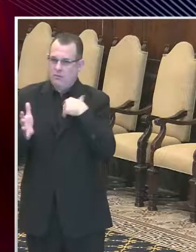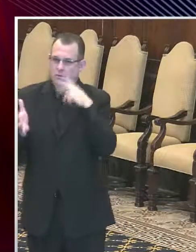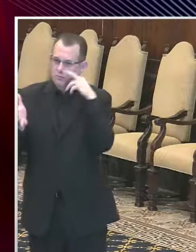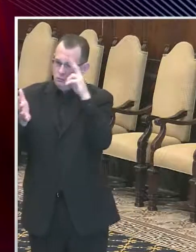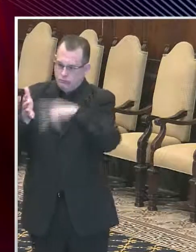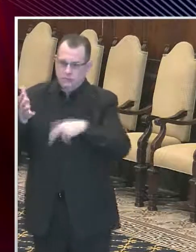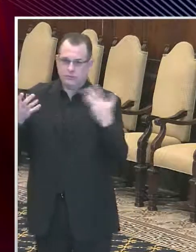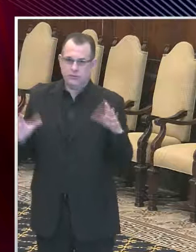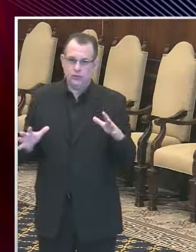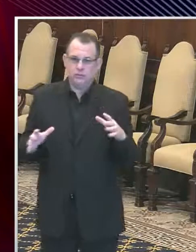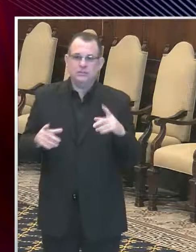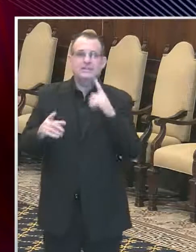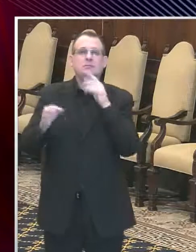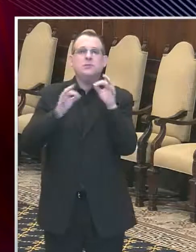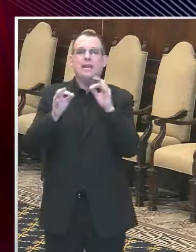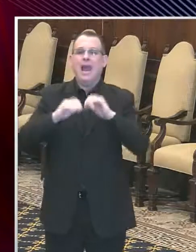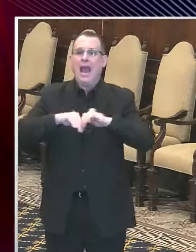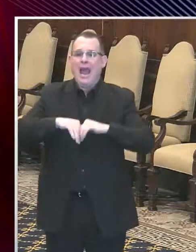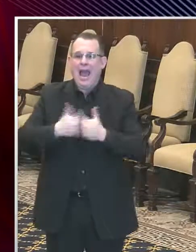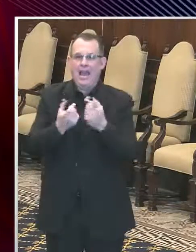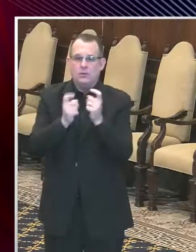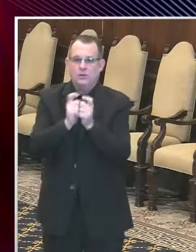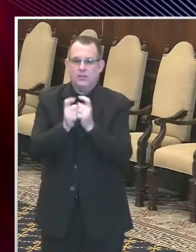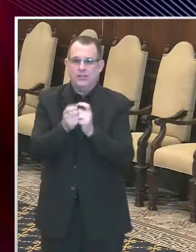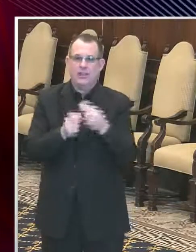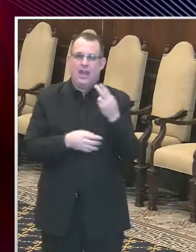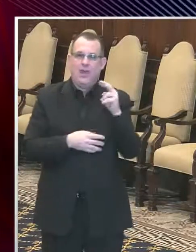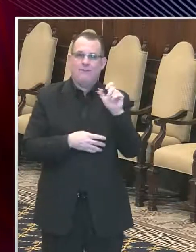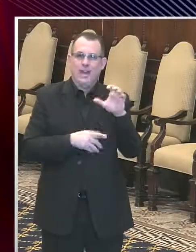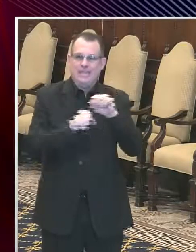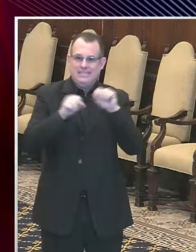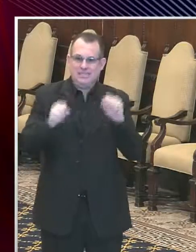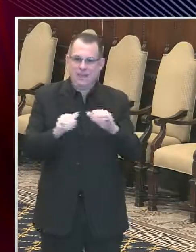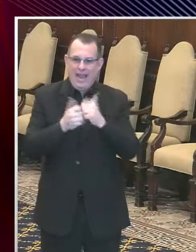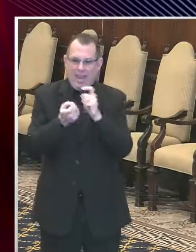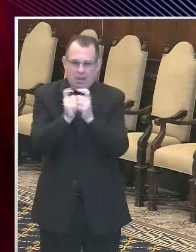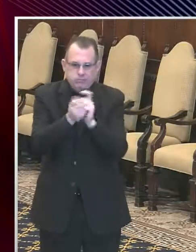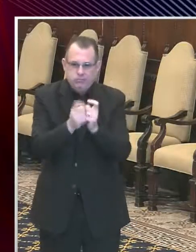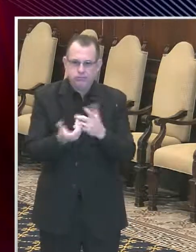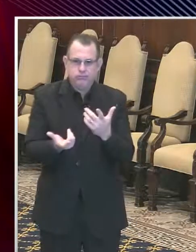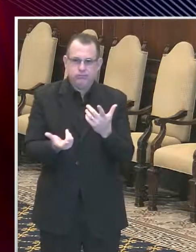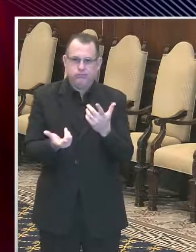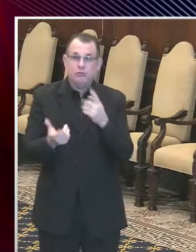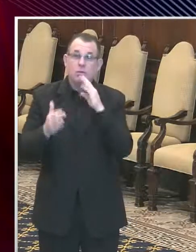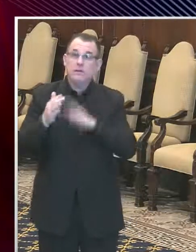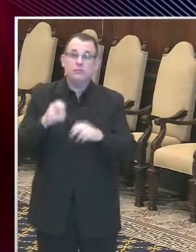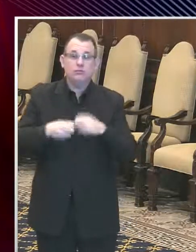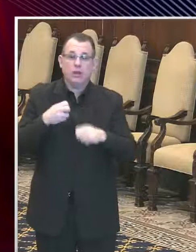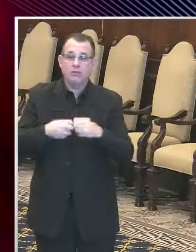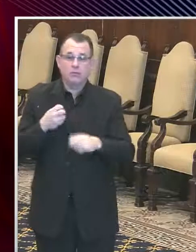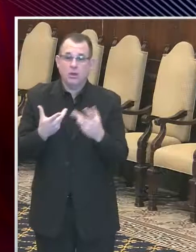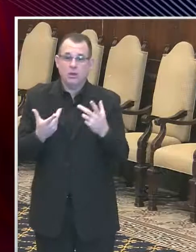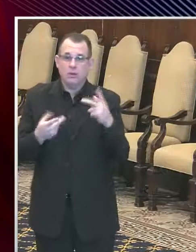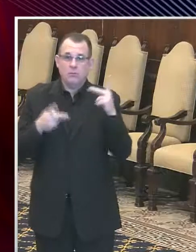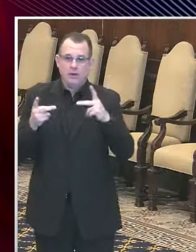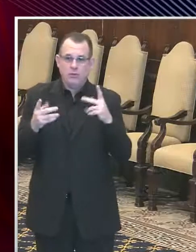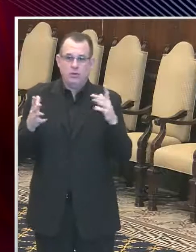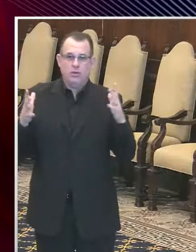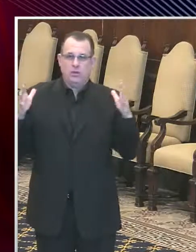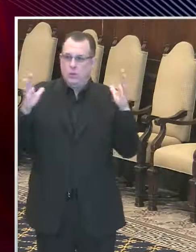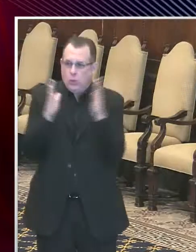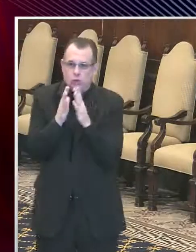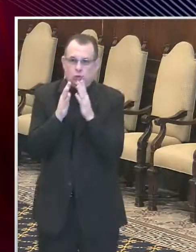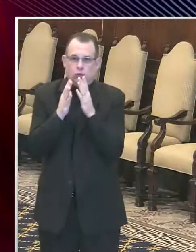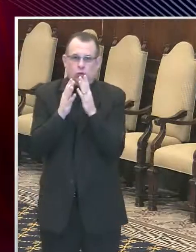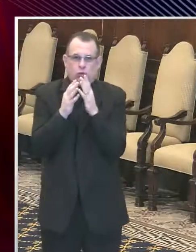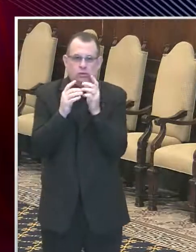reconfigure HVAC systems in order to be able to protect people in that circumstance. The basic problem is you have a lot of people closely together for a long period of time.